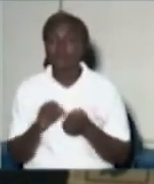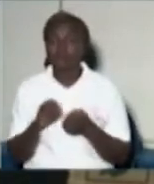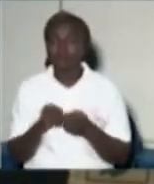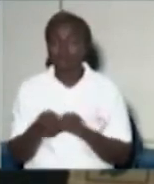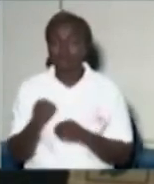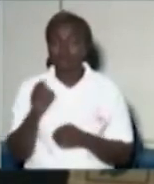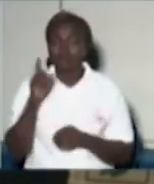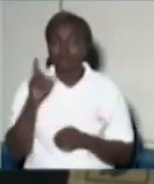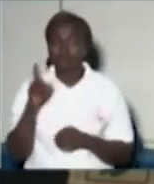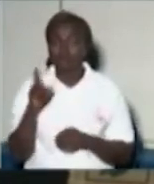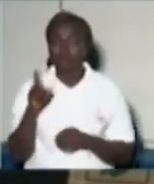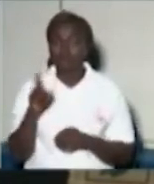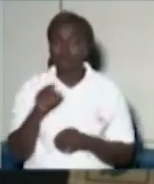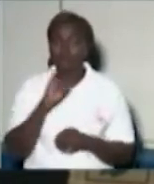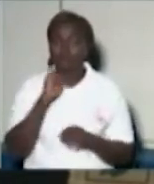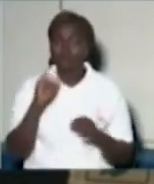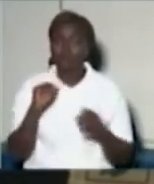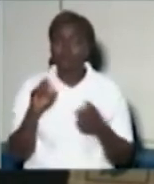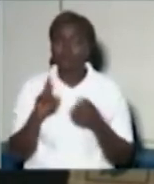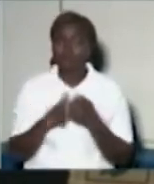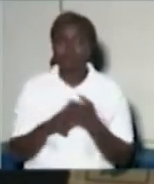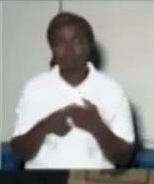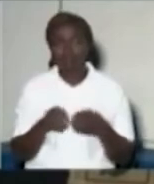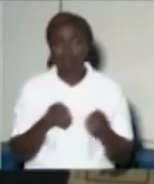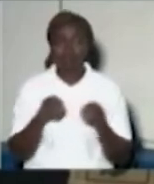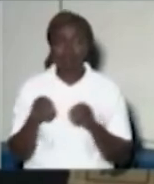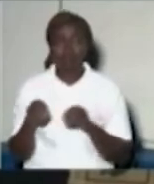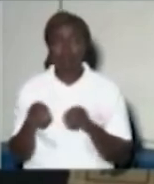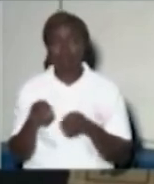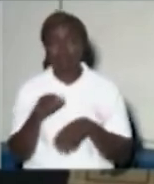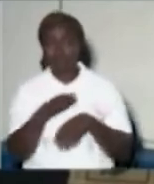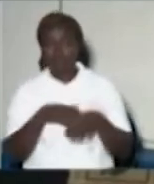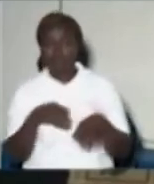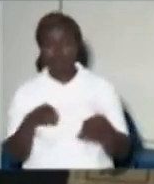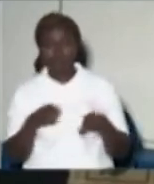attack the institutions to ensure that